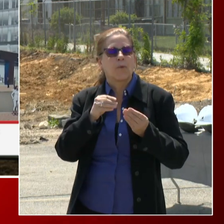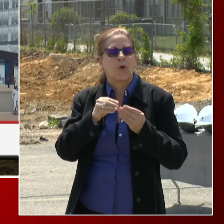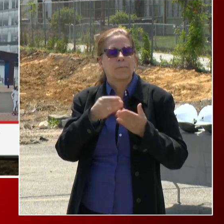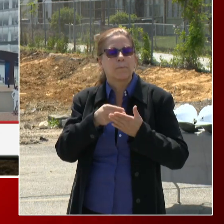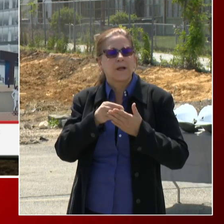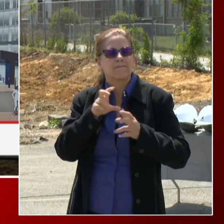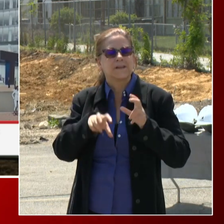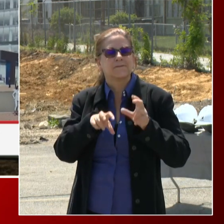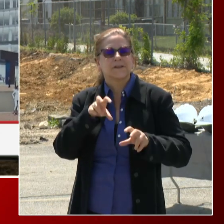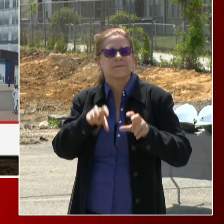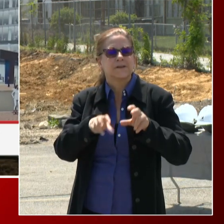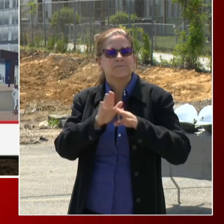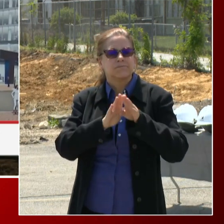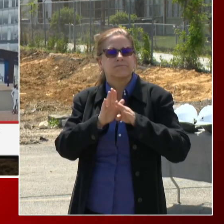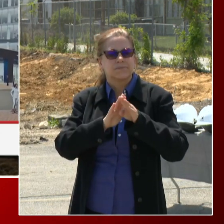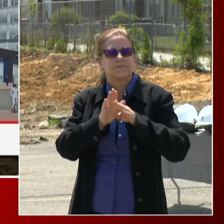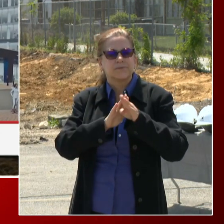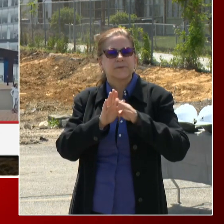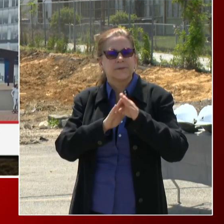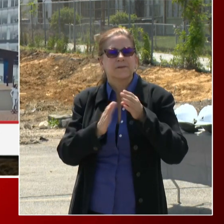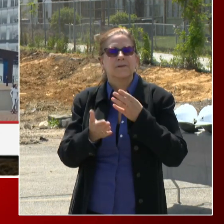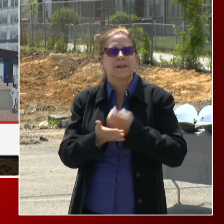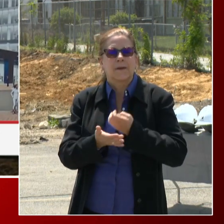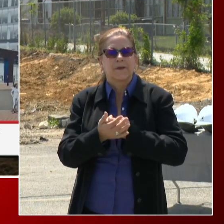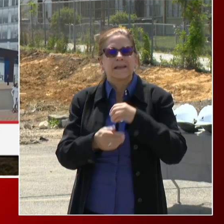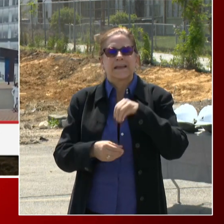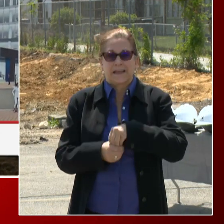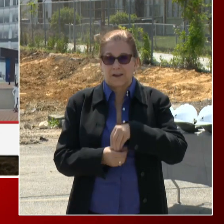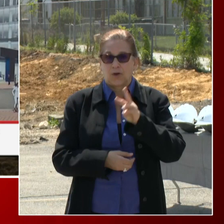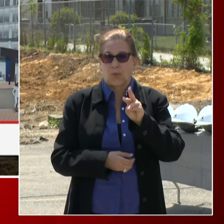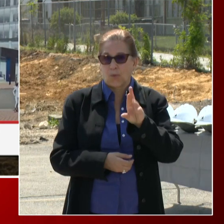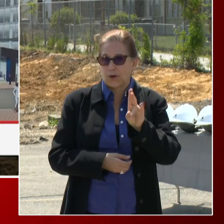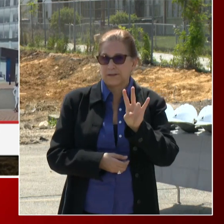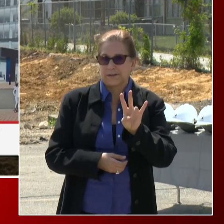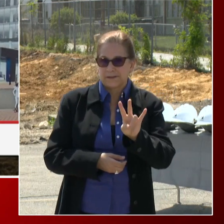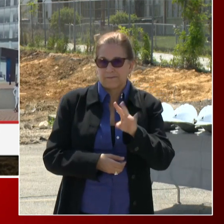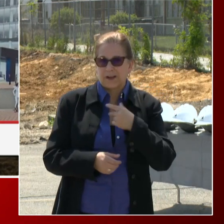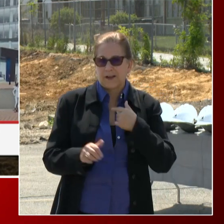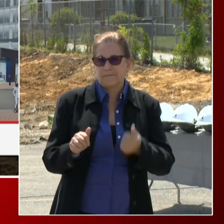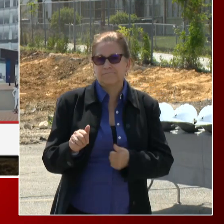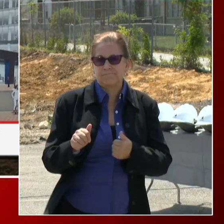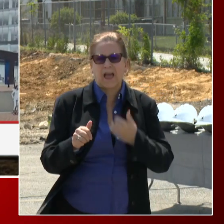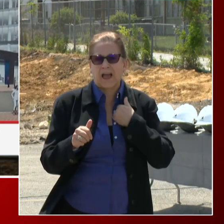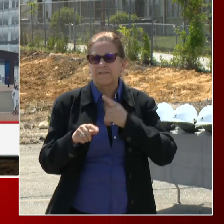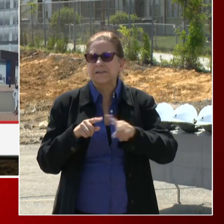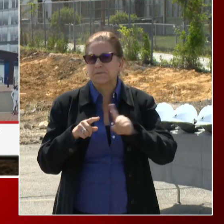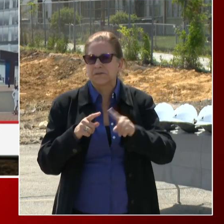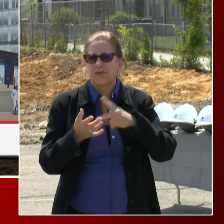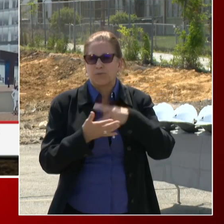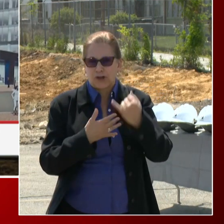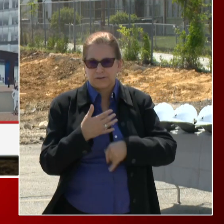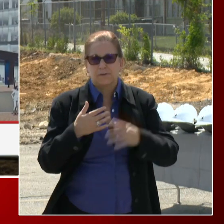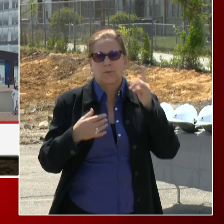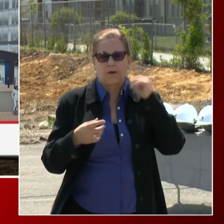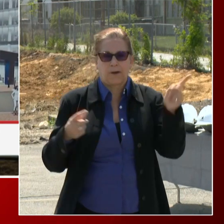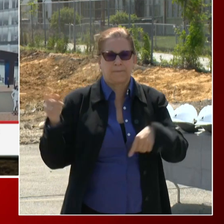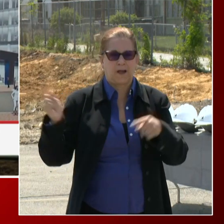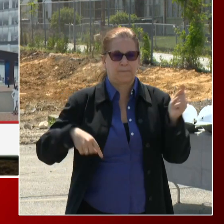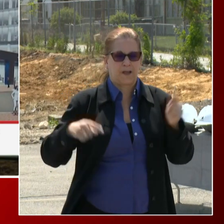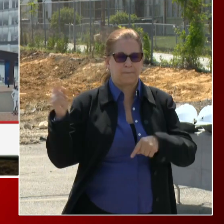7, downtown Ward 7, as we pursue projects like this, creating